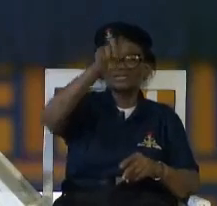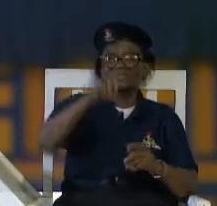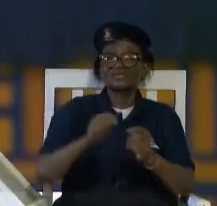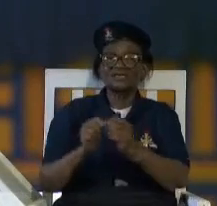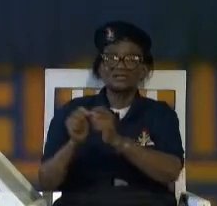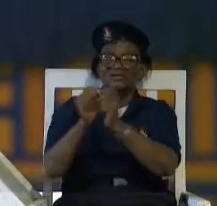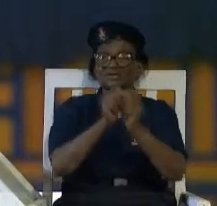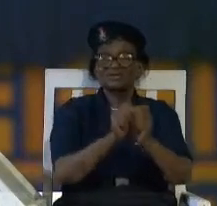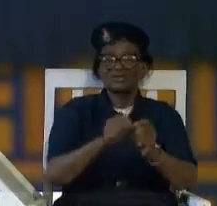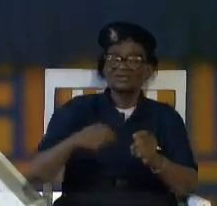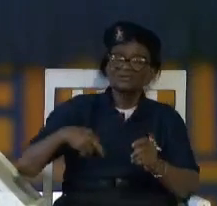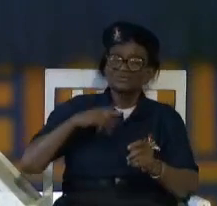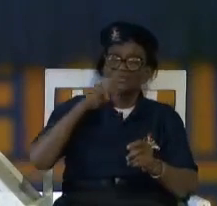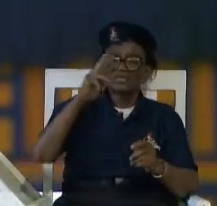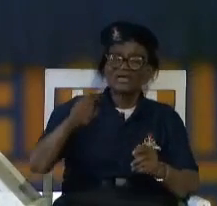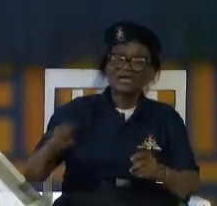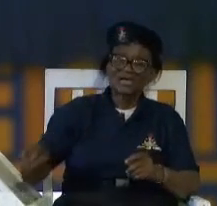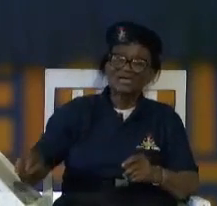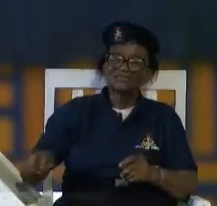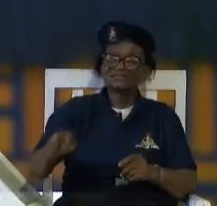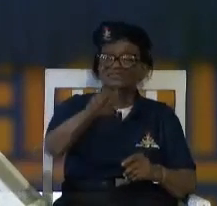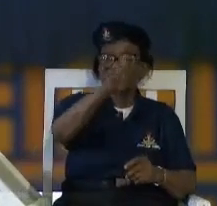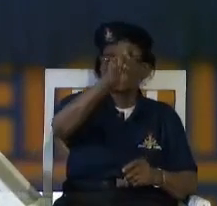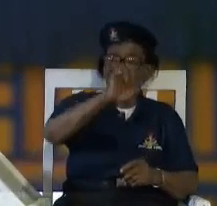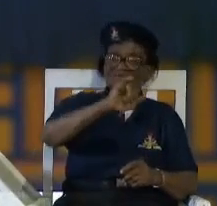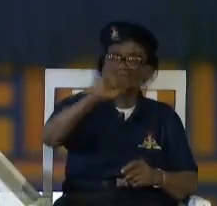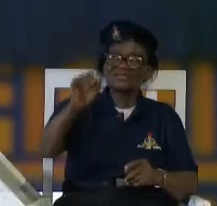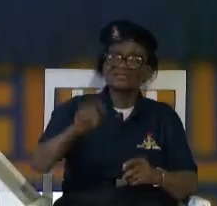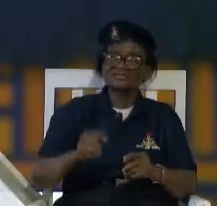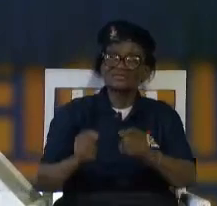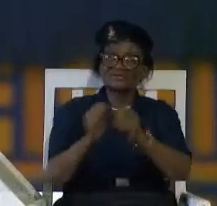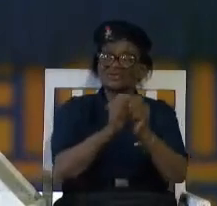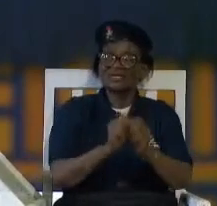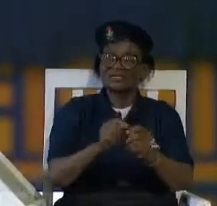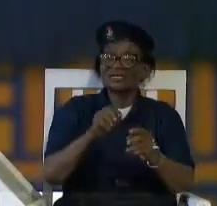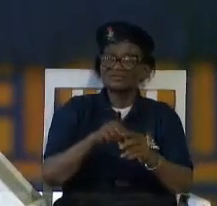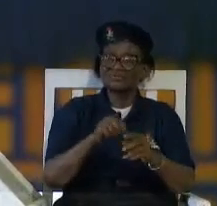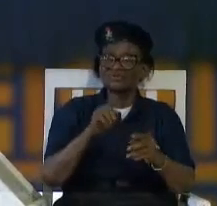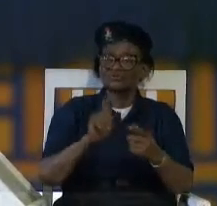We are traveling together to heaven.